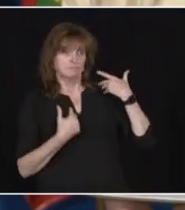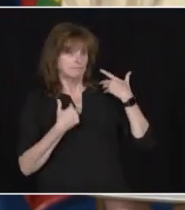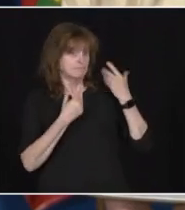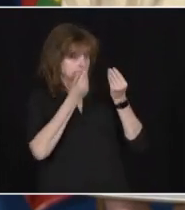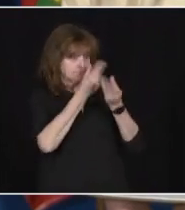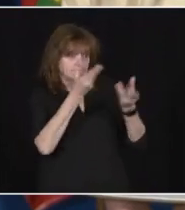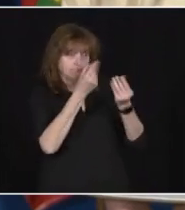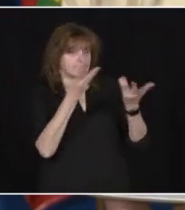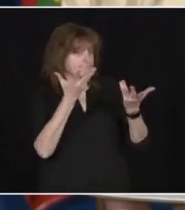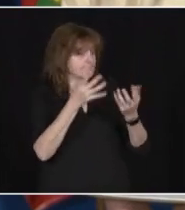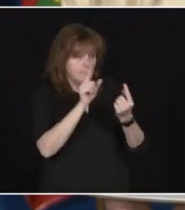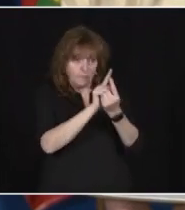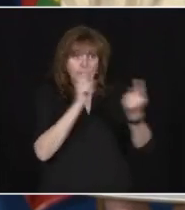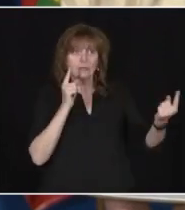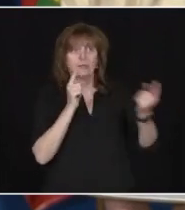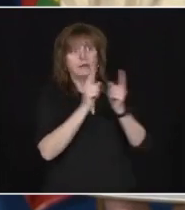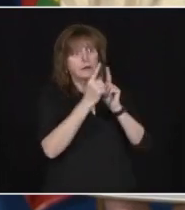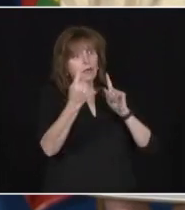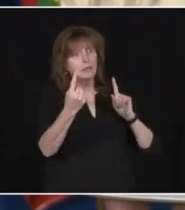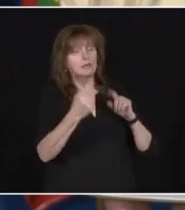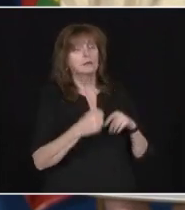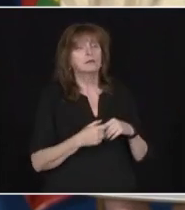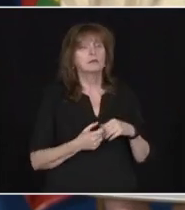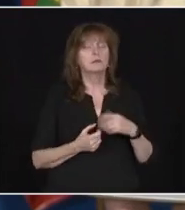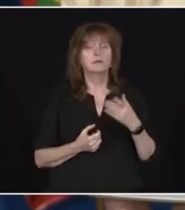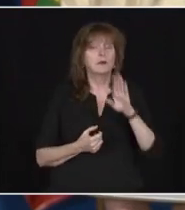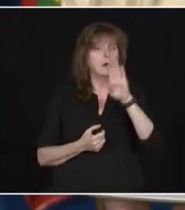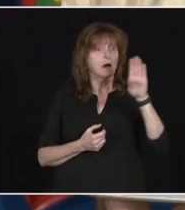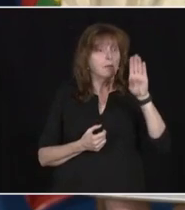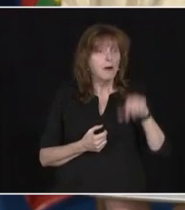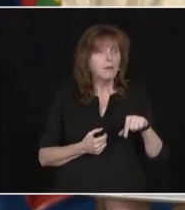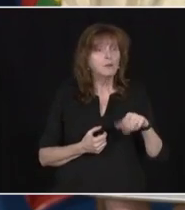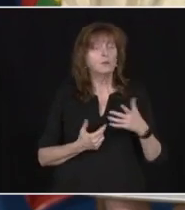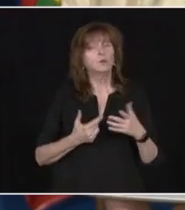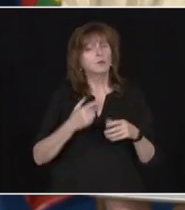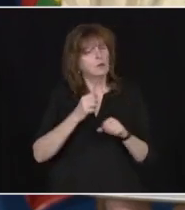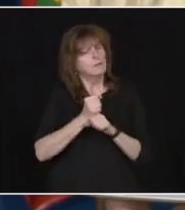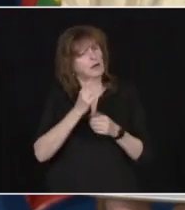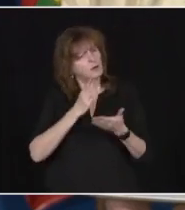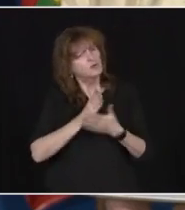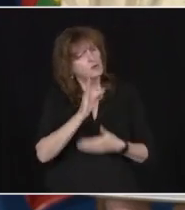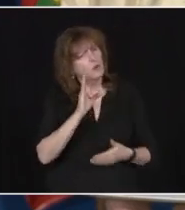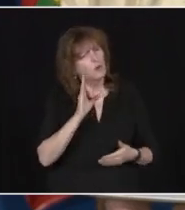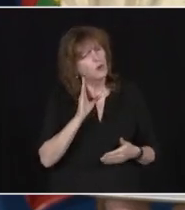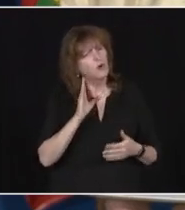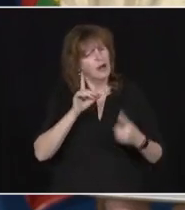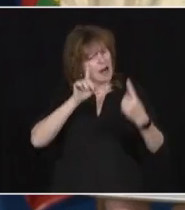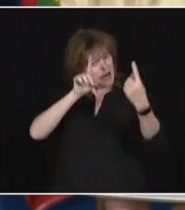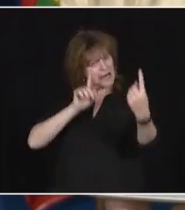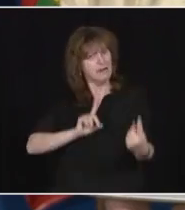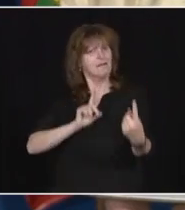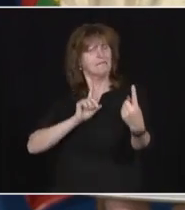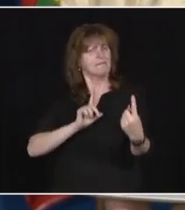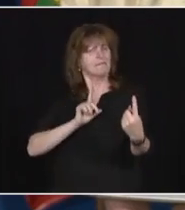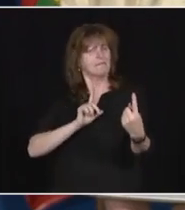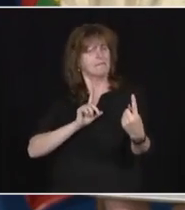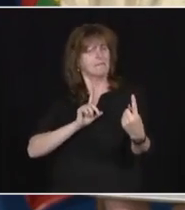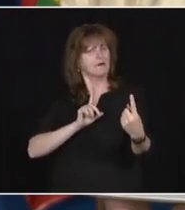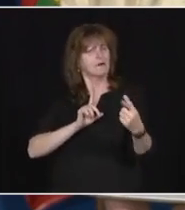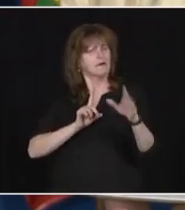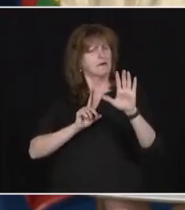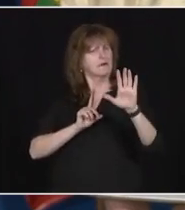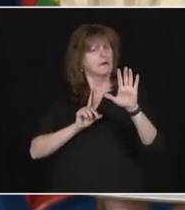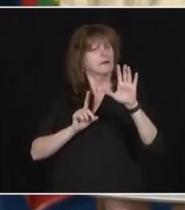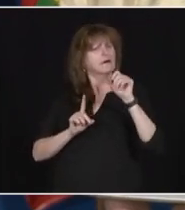Stay outside. If you're going to have a barbecue, make sure you're 2 feet away from each other. I'm sorry, 2 meters away from each